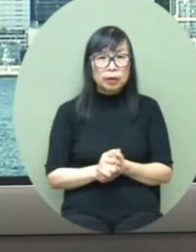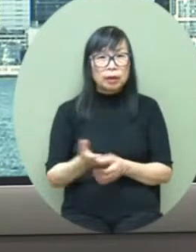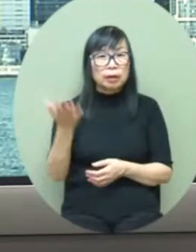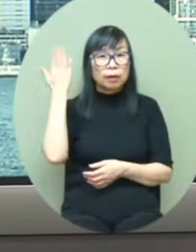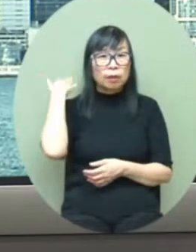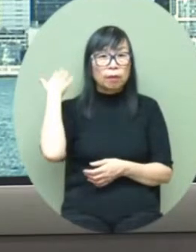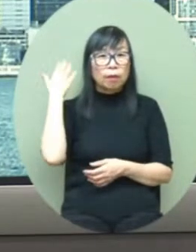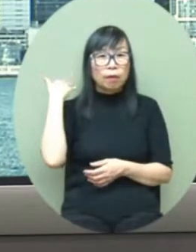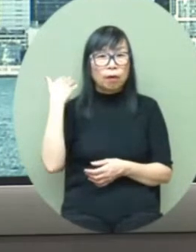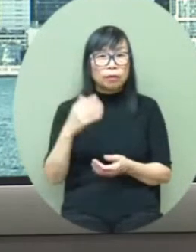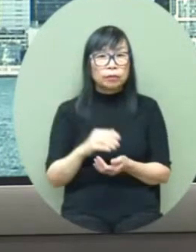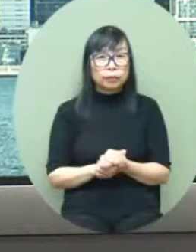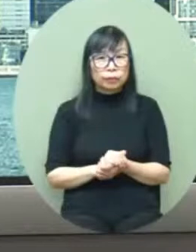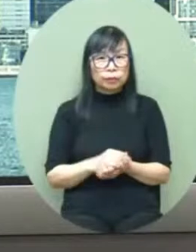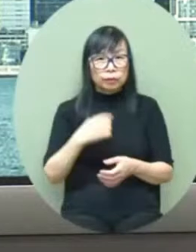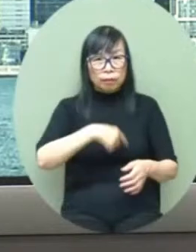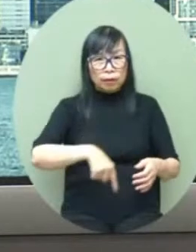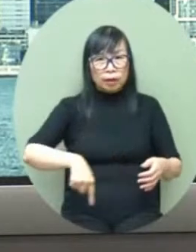no different.